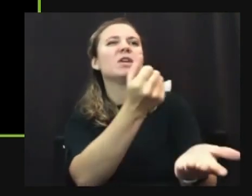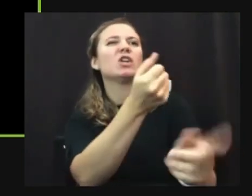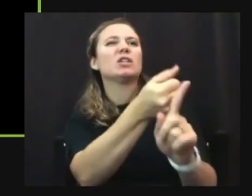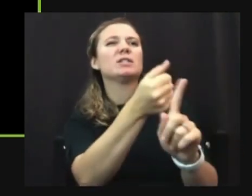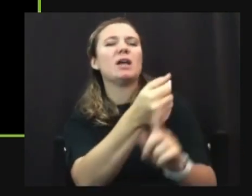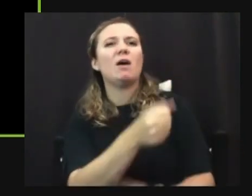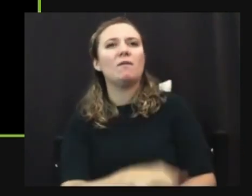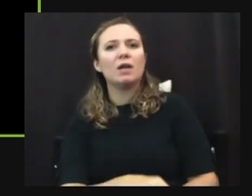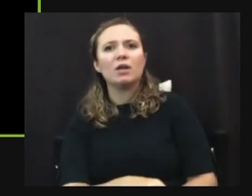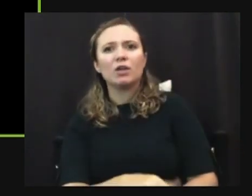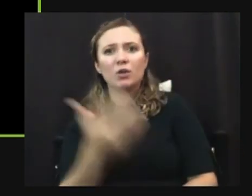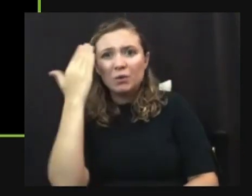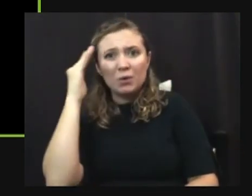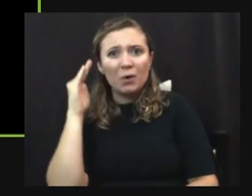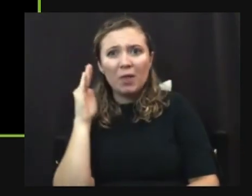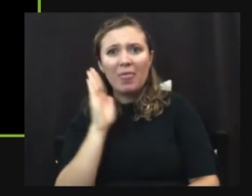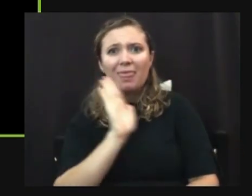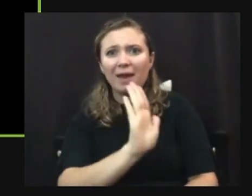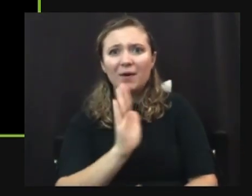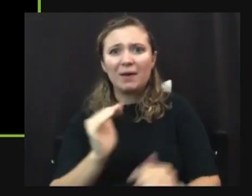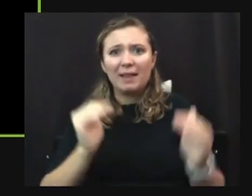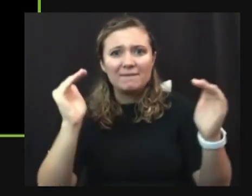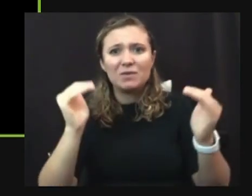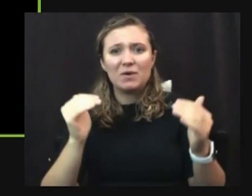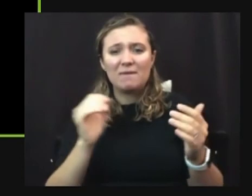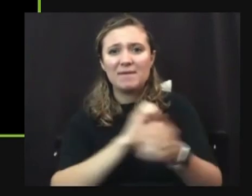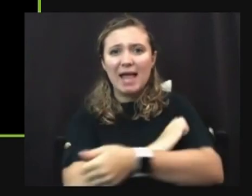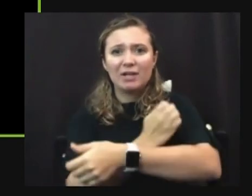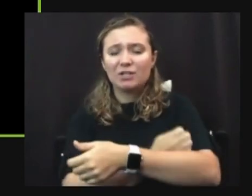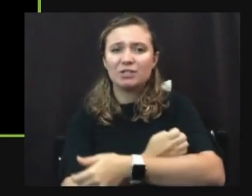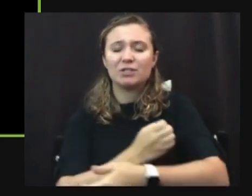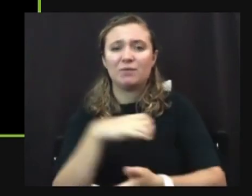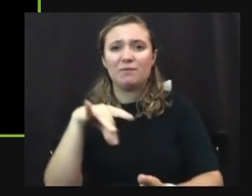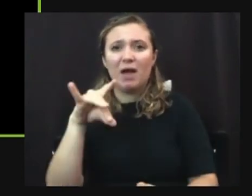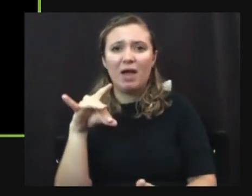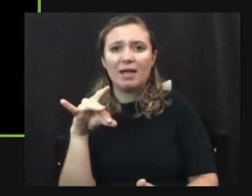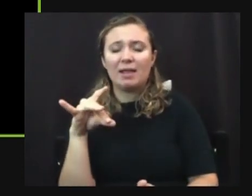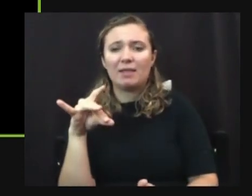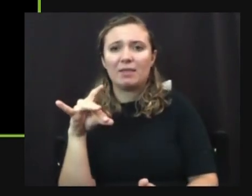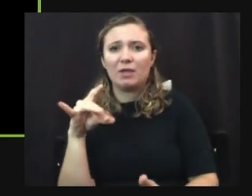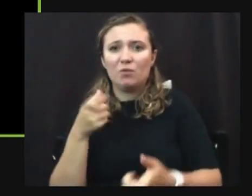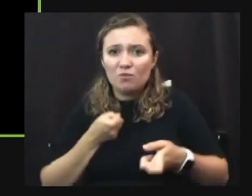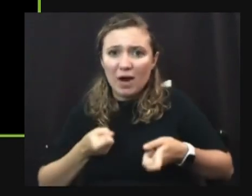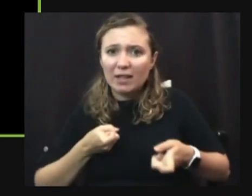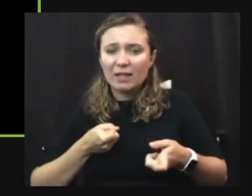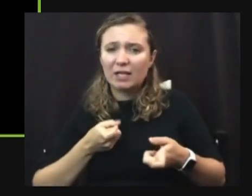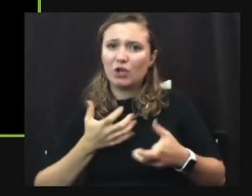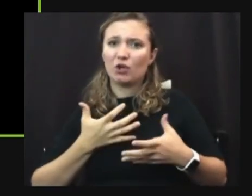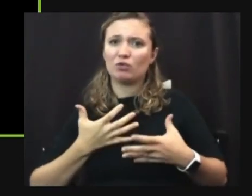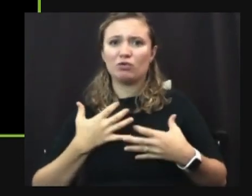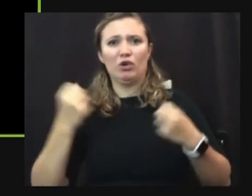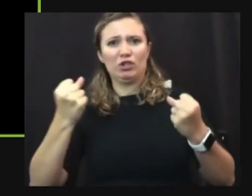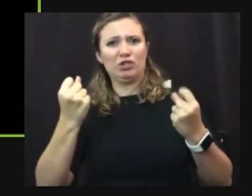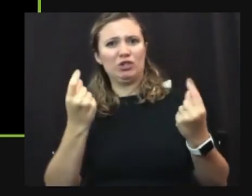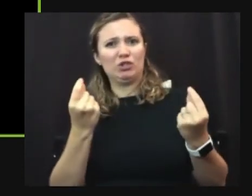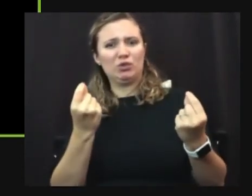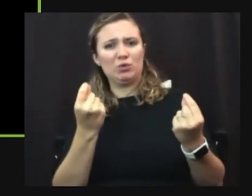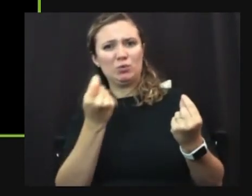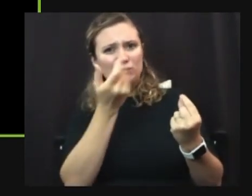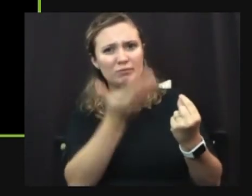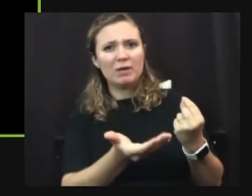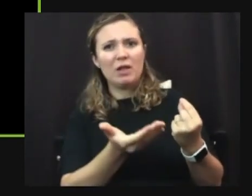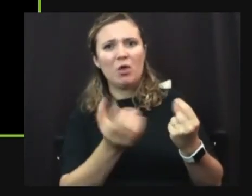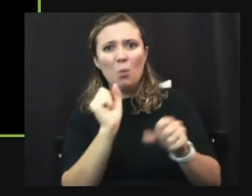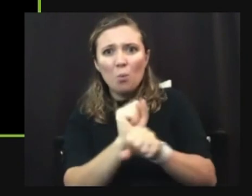energy it took those guys to find the regulation to do what they did, the level of courage, the work it took them,